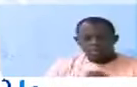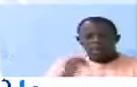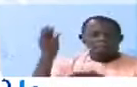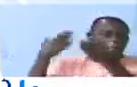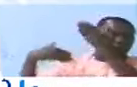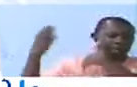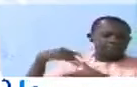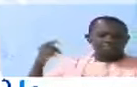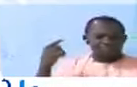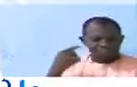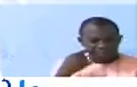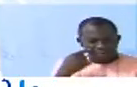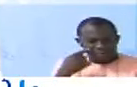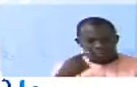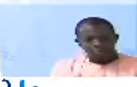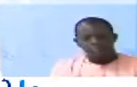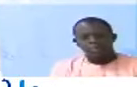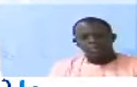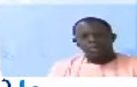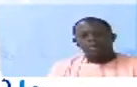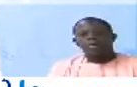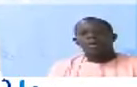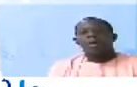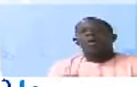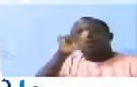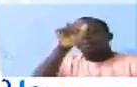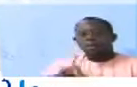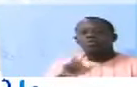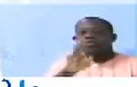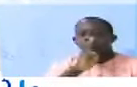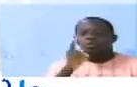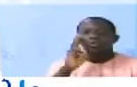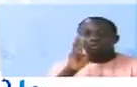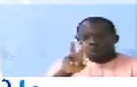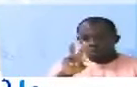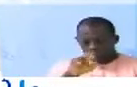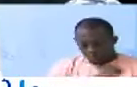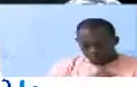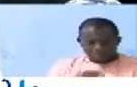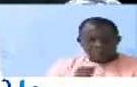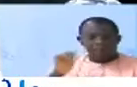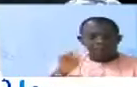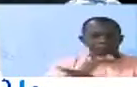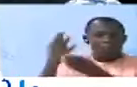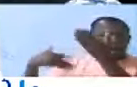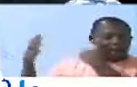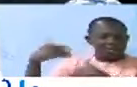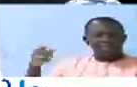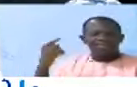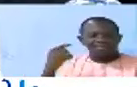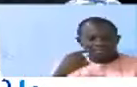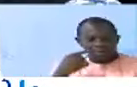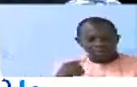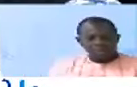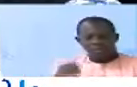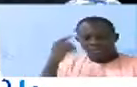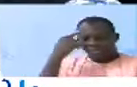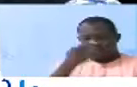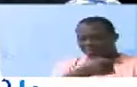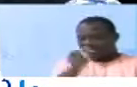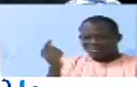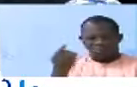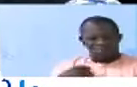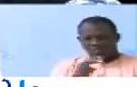those days, those who saw us in those days will even think that we will not survive those